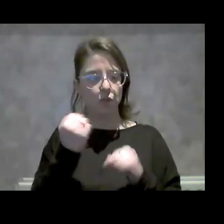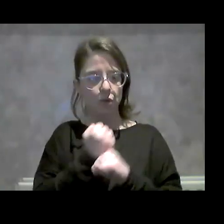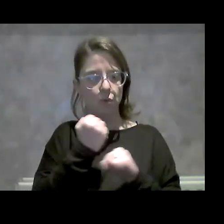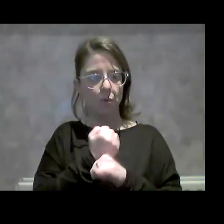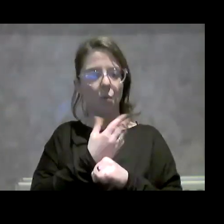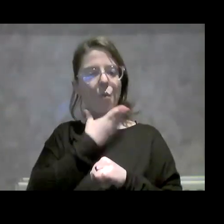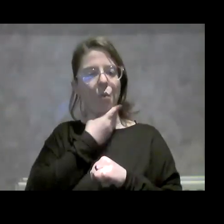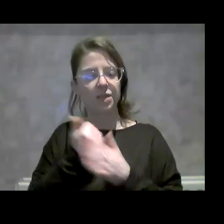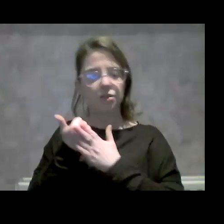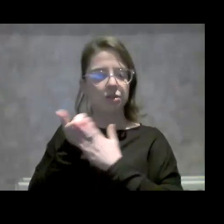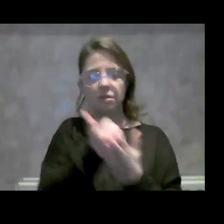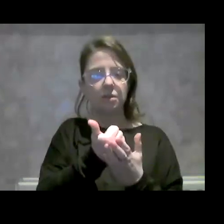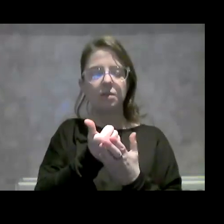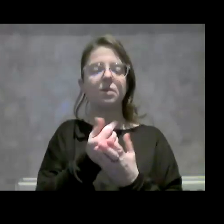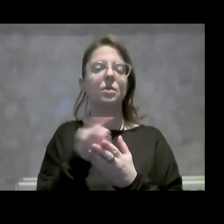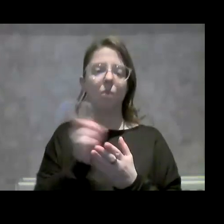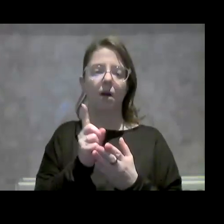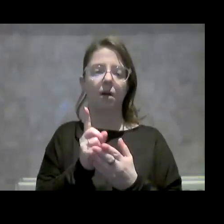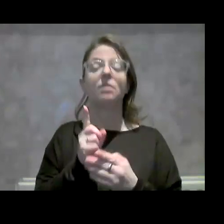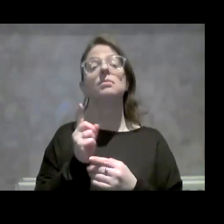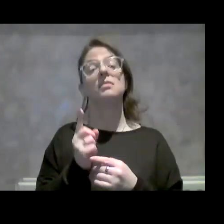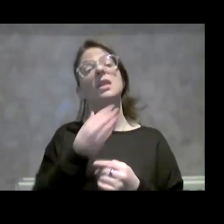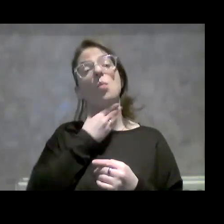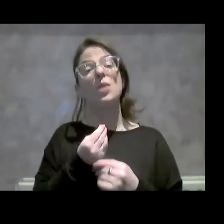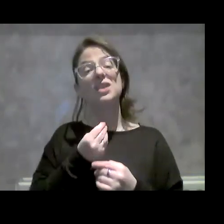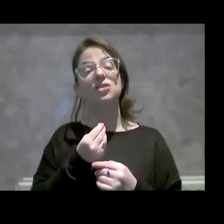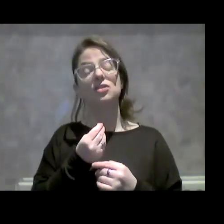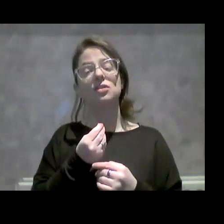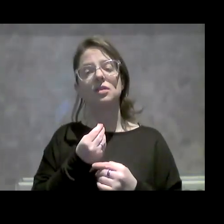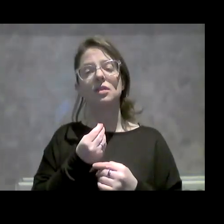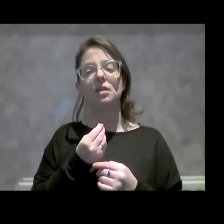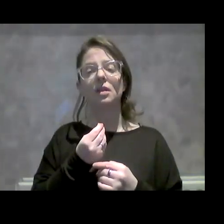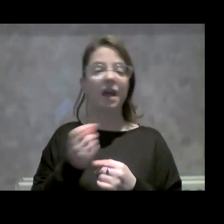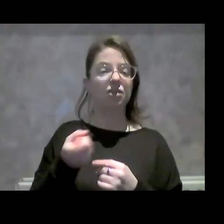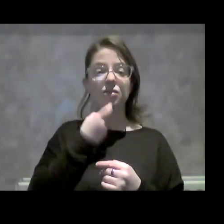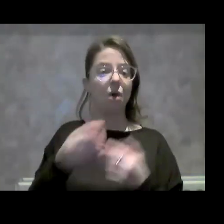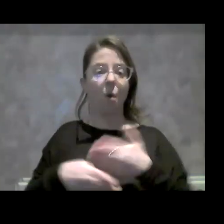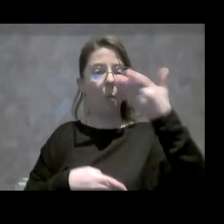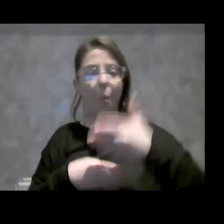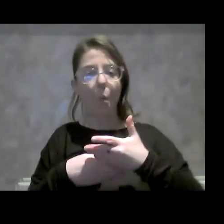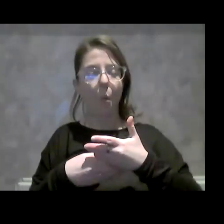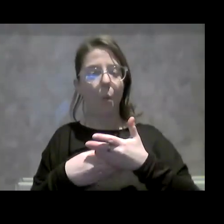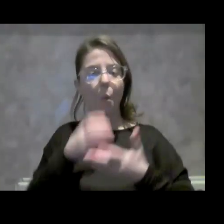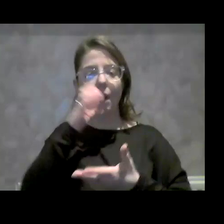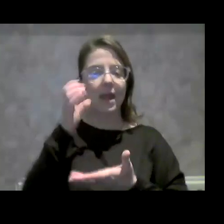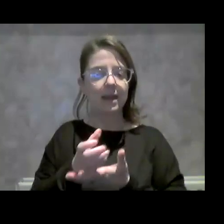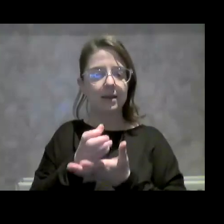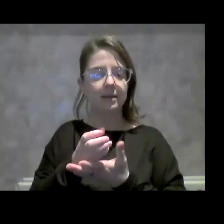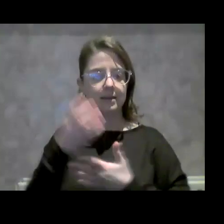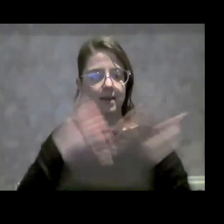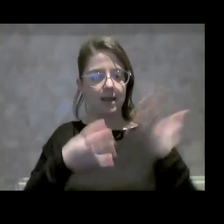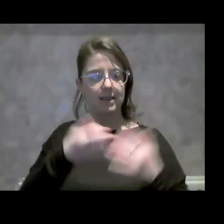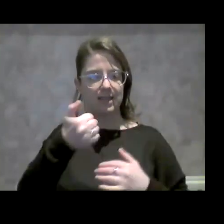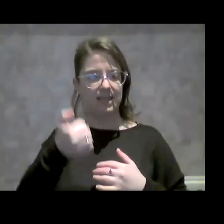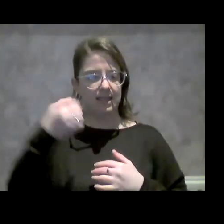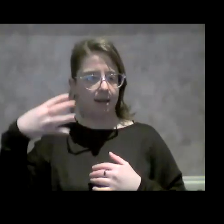be. They wished they could be like the people at the Stonewall Inn in 1969,